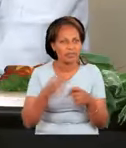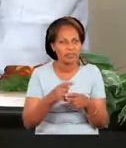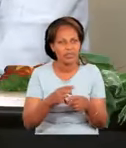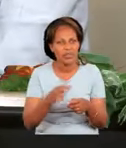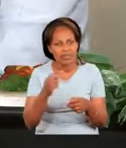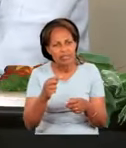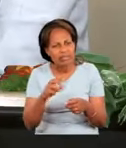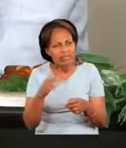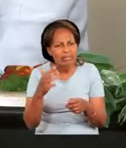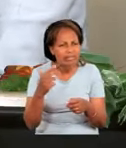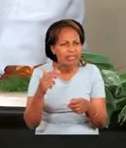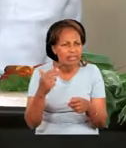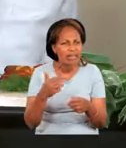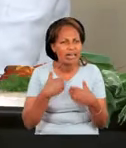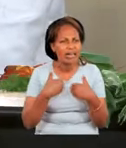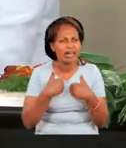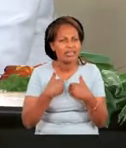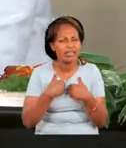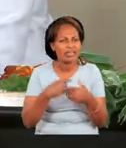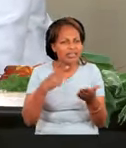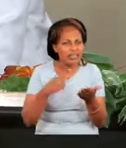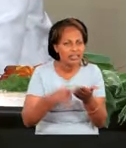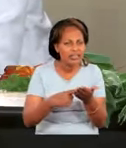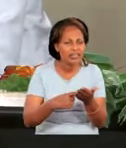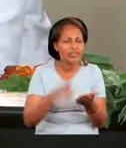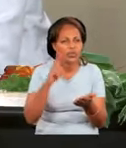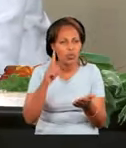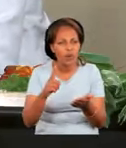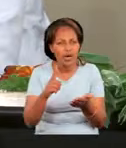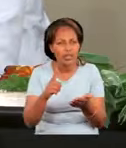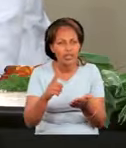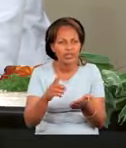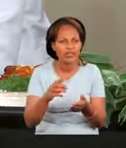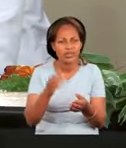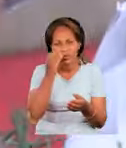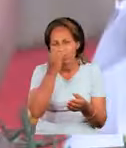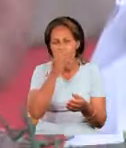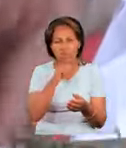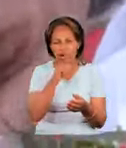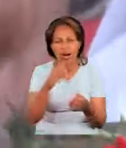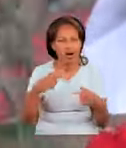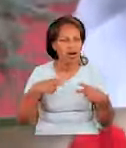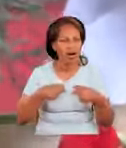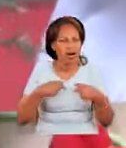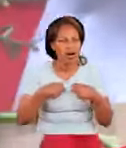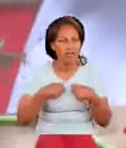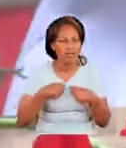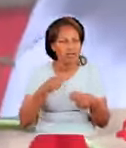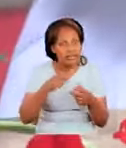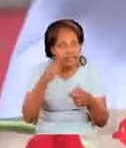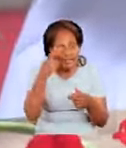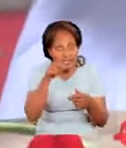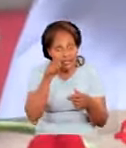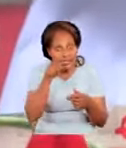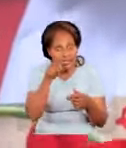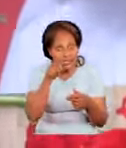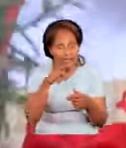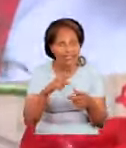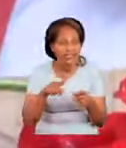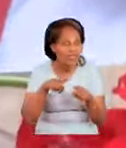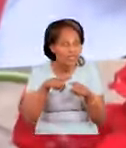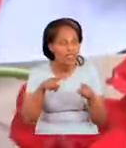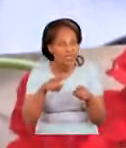else instead. Yes, this one does not have flowers. But you see these things? These are different. They are